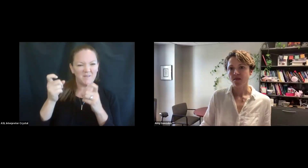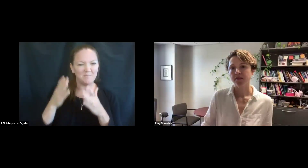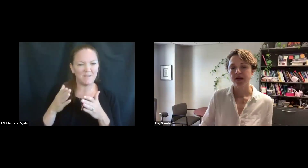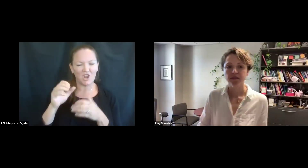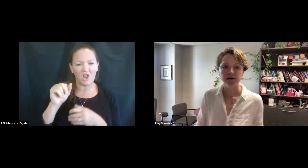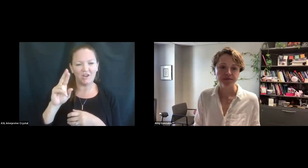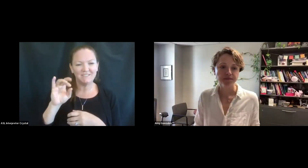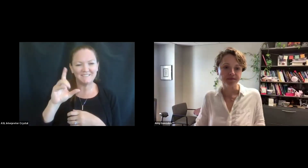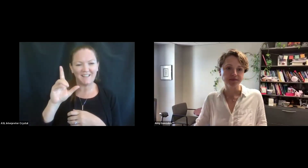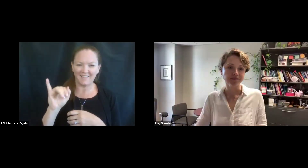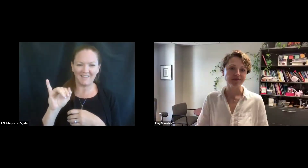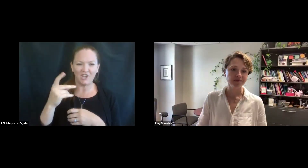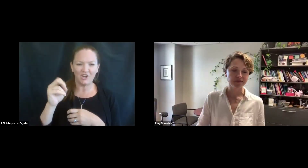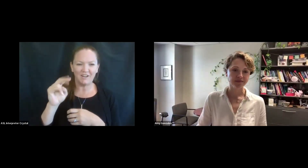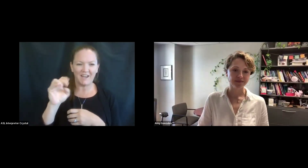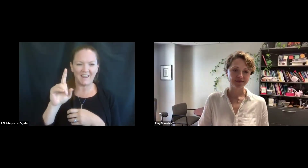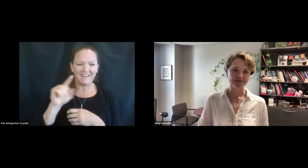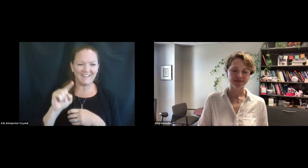Hernandez, to facilitate the Q&A.